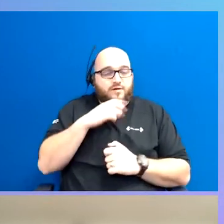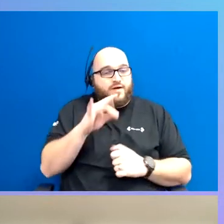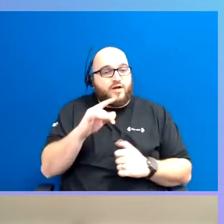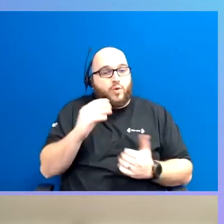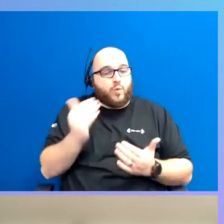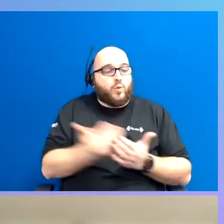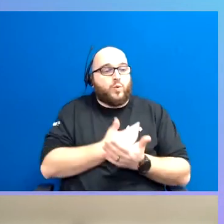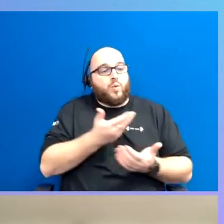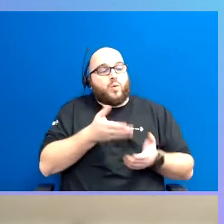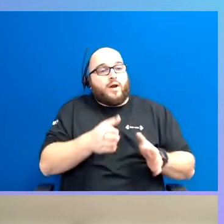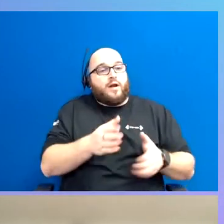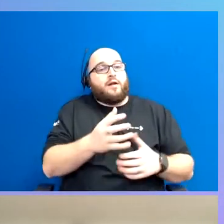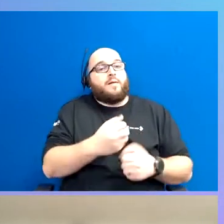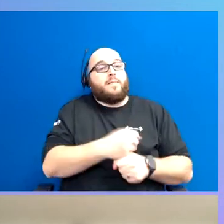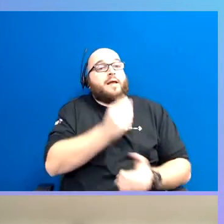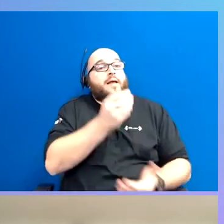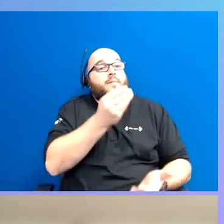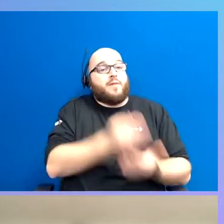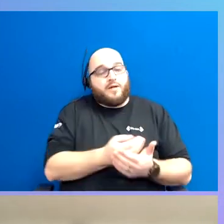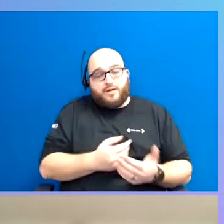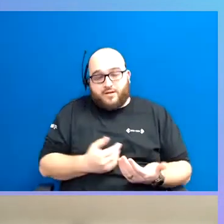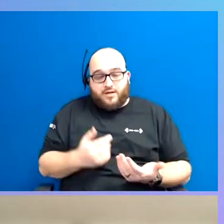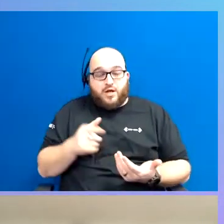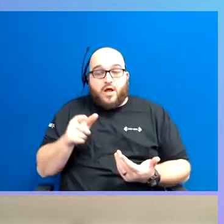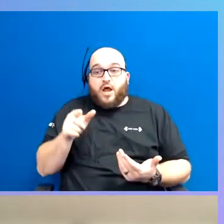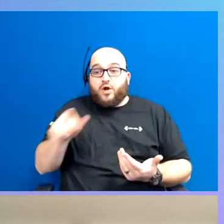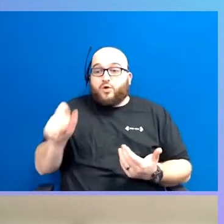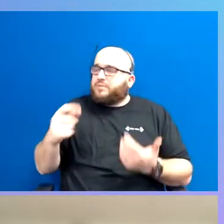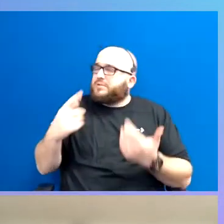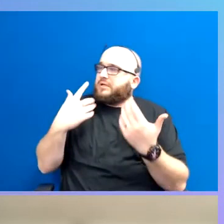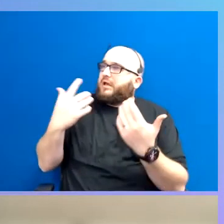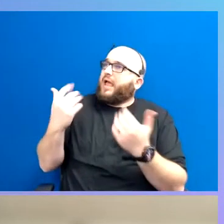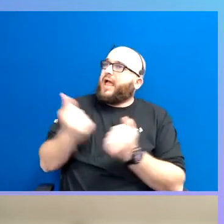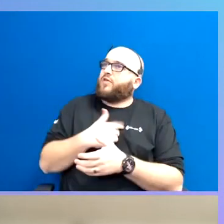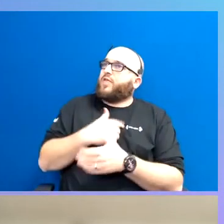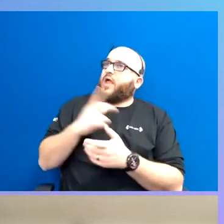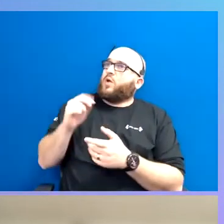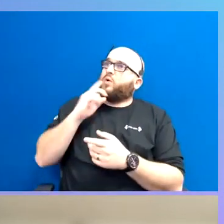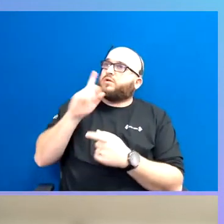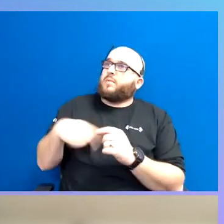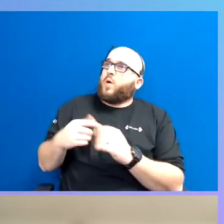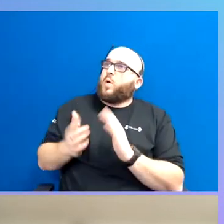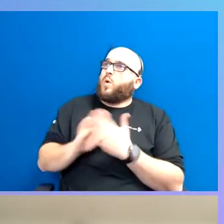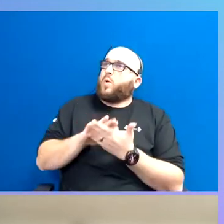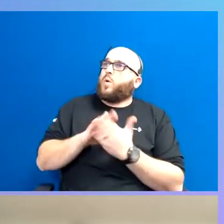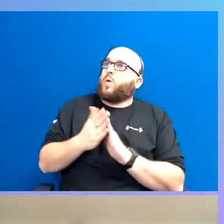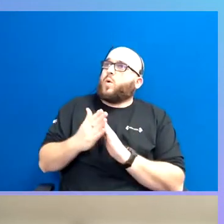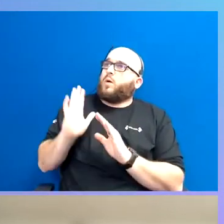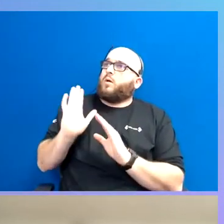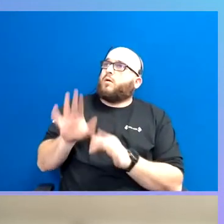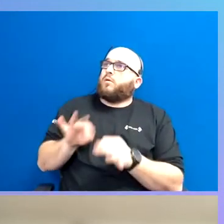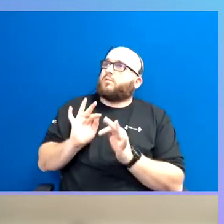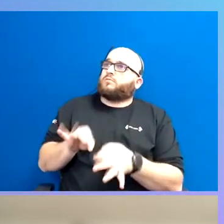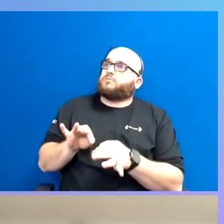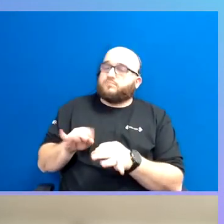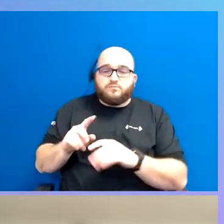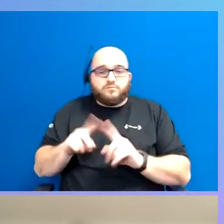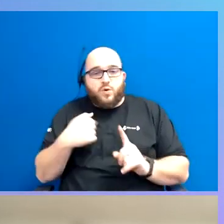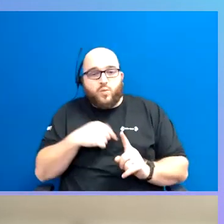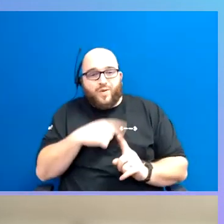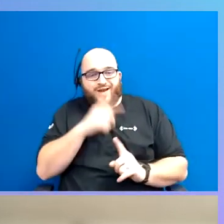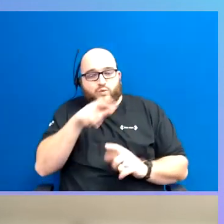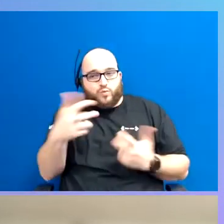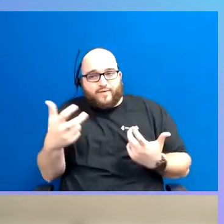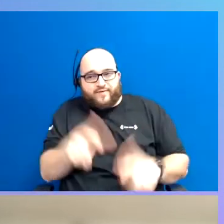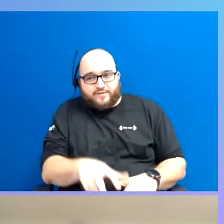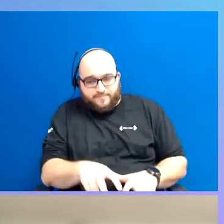you say all the stuff I'm trying to do is about organizational excellence. But we needed investment in that. And